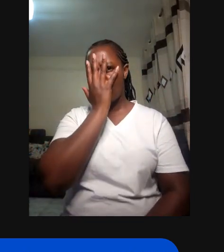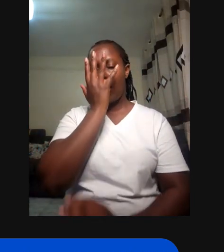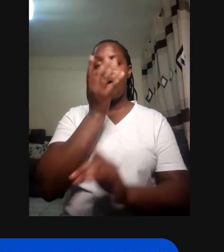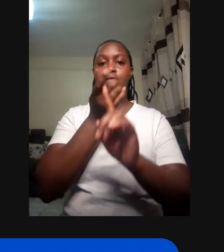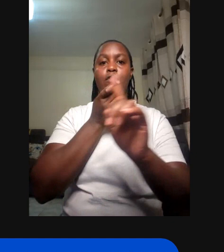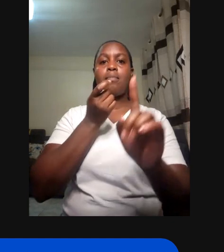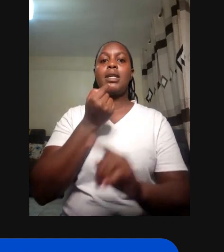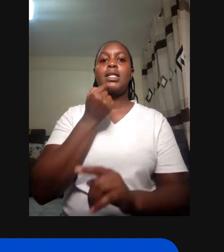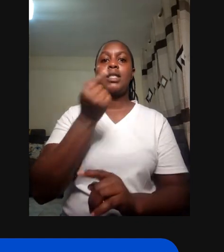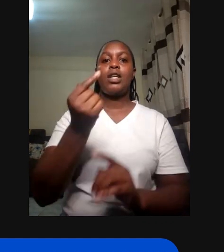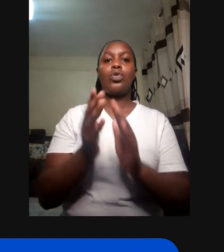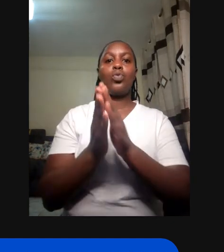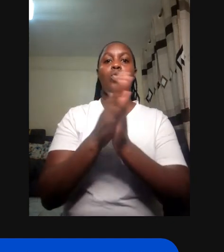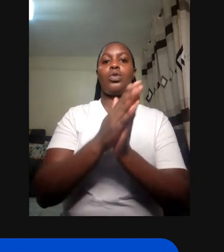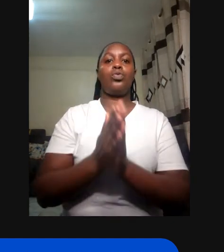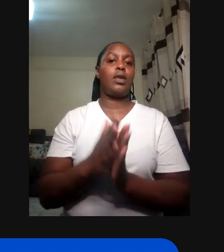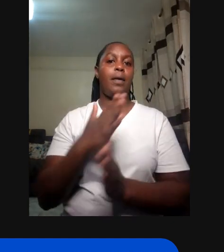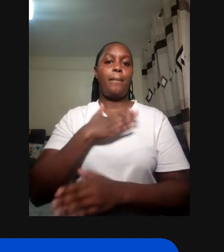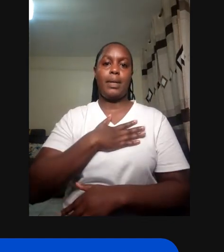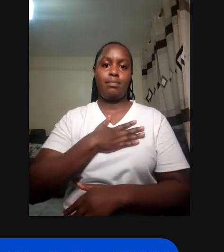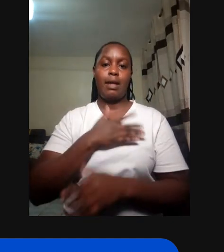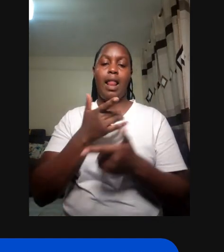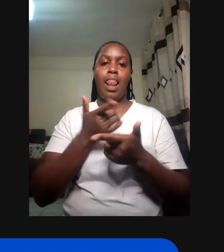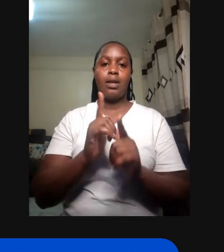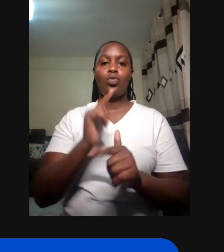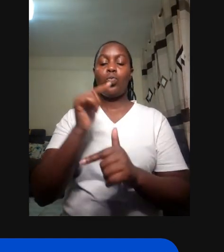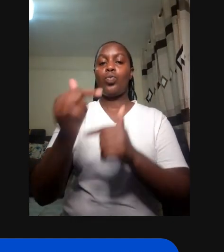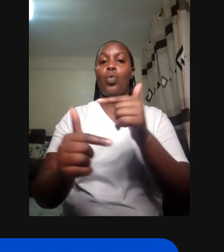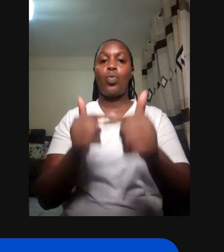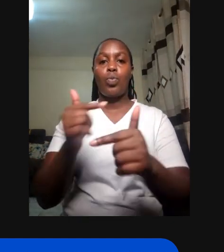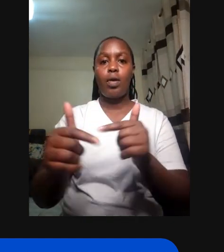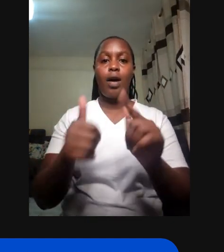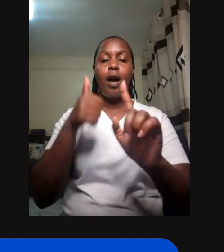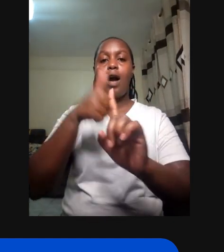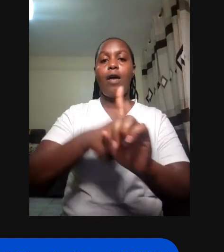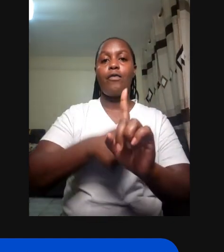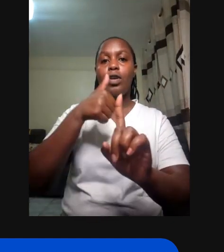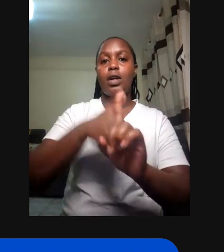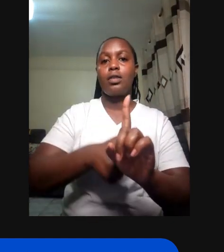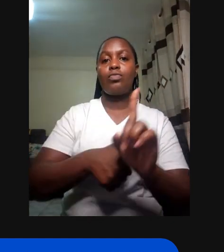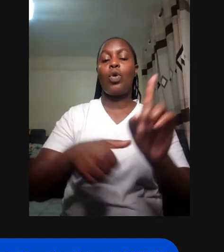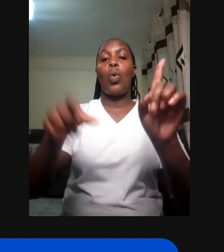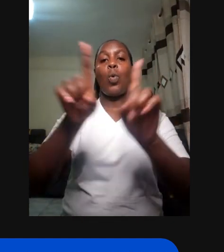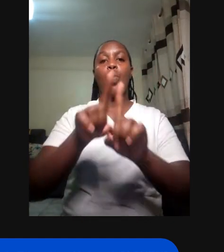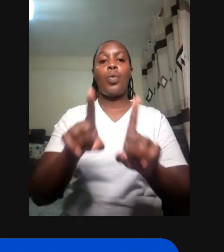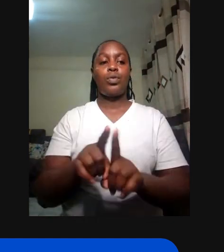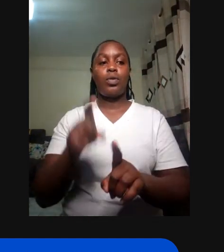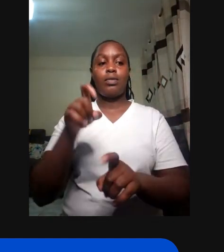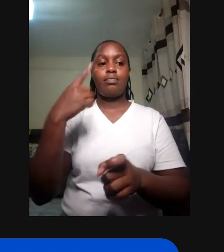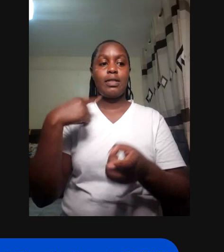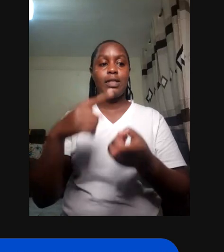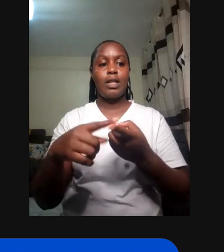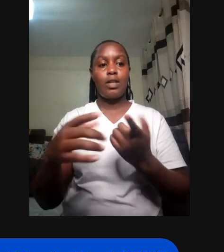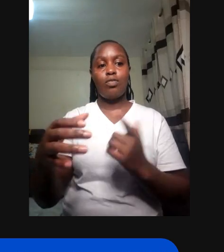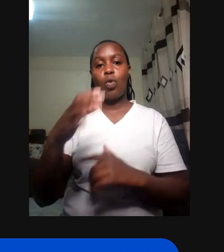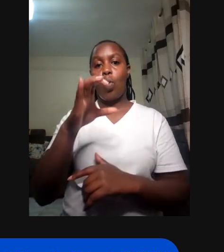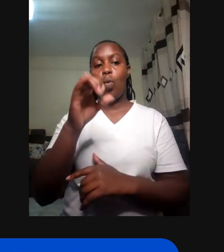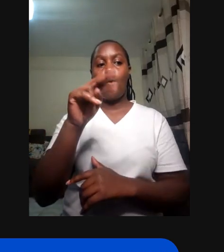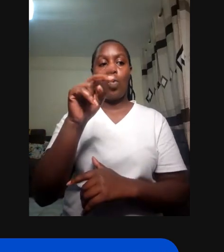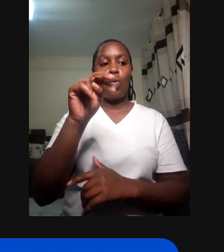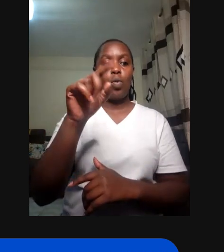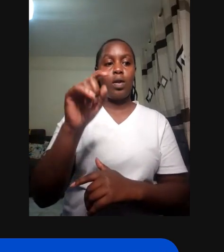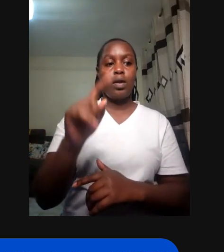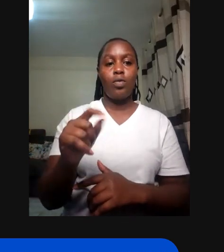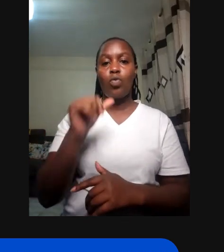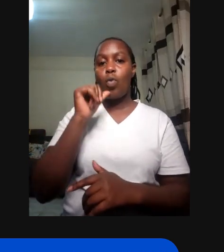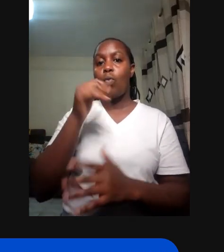story, guys. Let's continue advocating. Let's put out content there. Don't think that